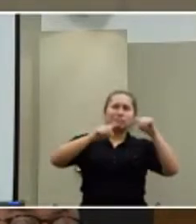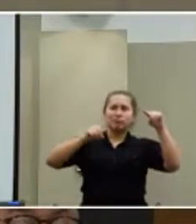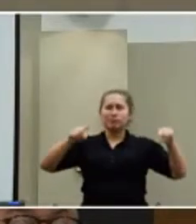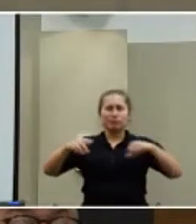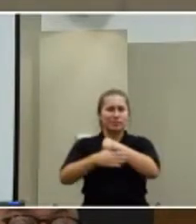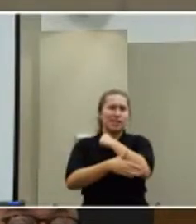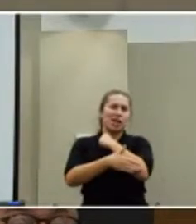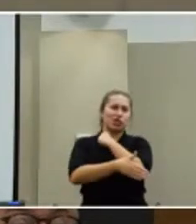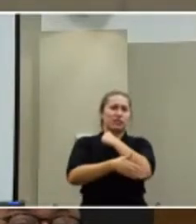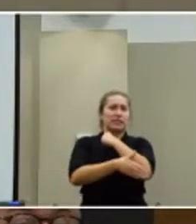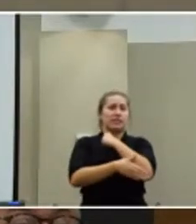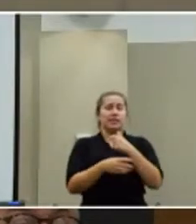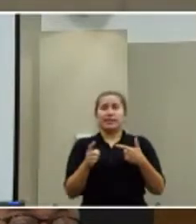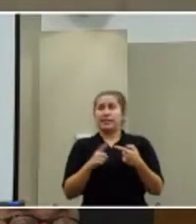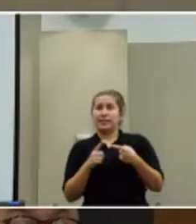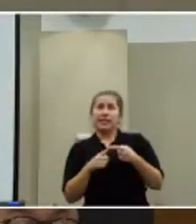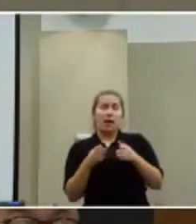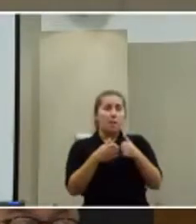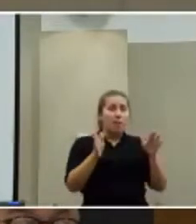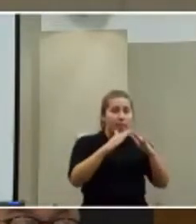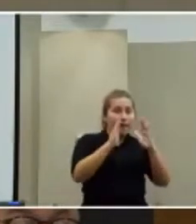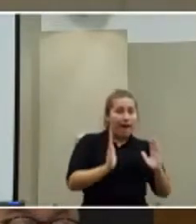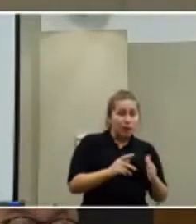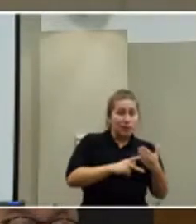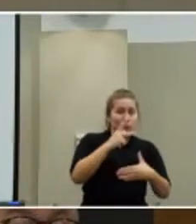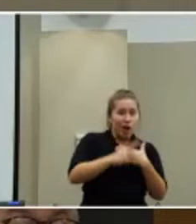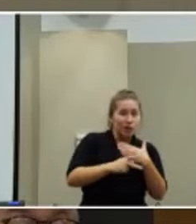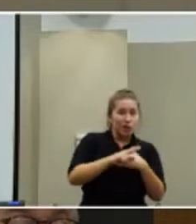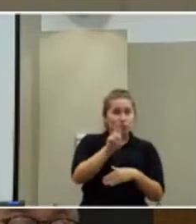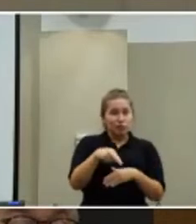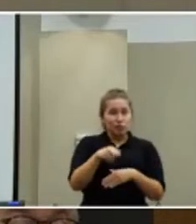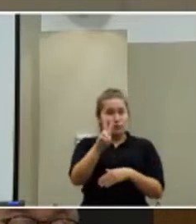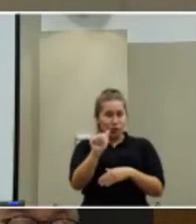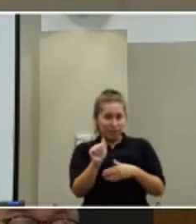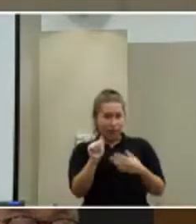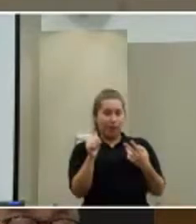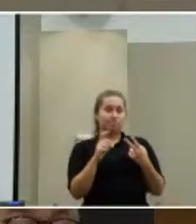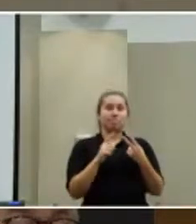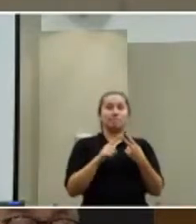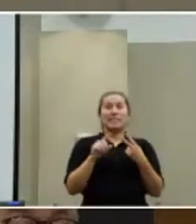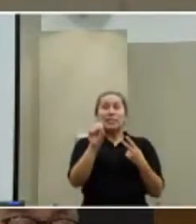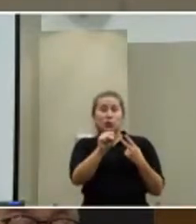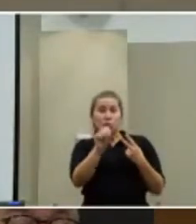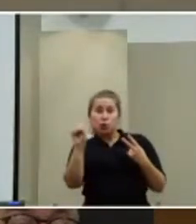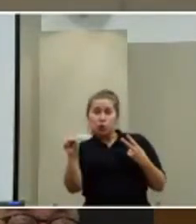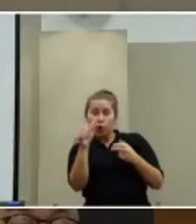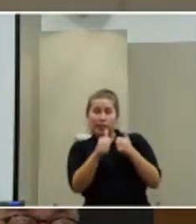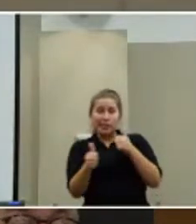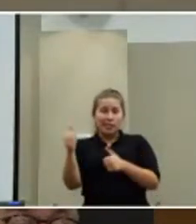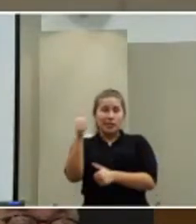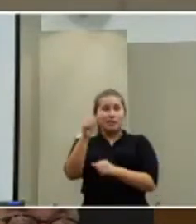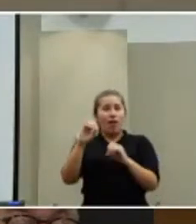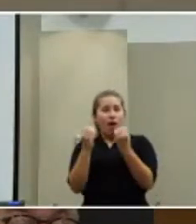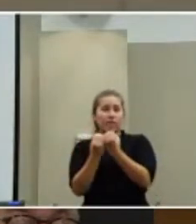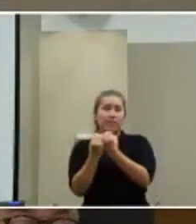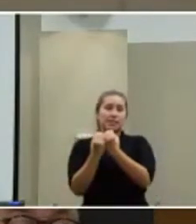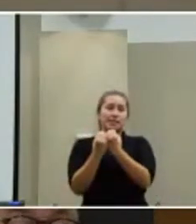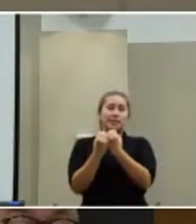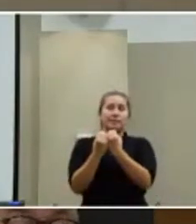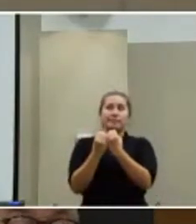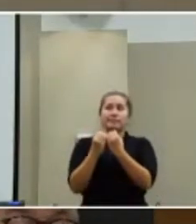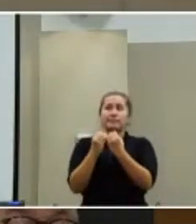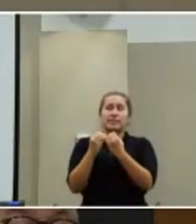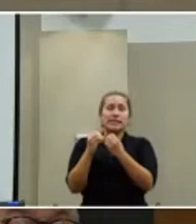included issues in spaces like public housing projects in Richmond, Virginia, a Social Security Administration office in